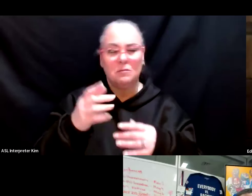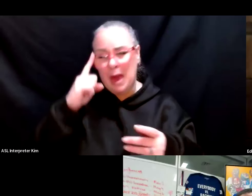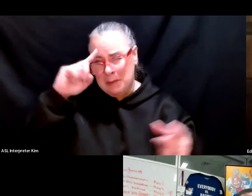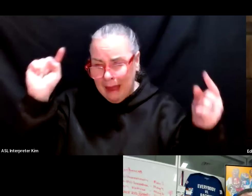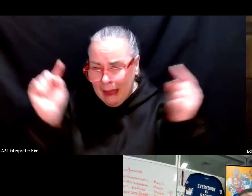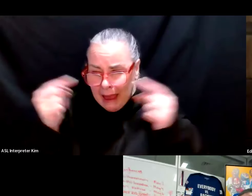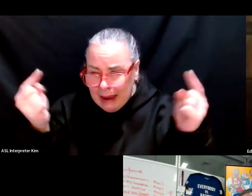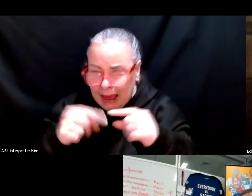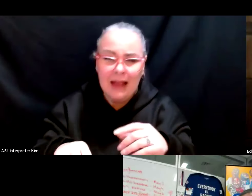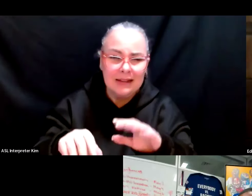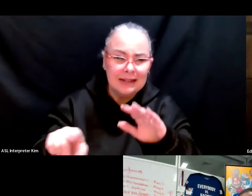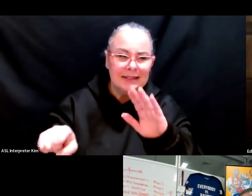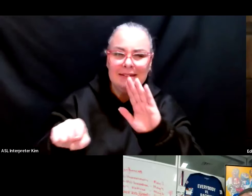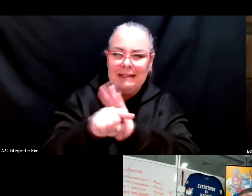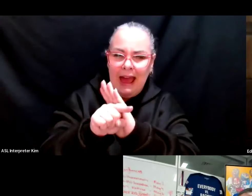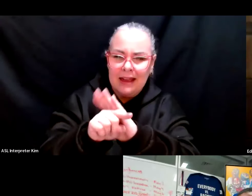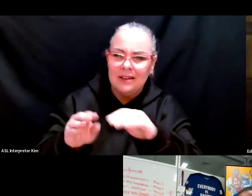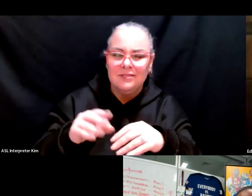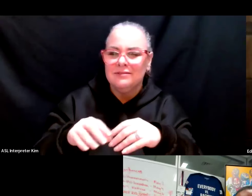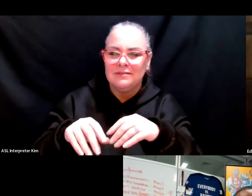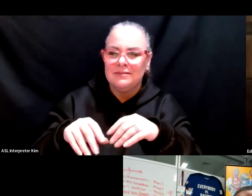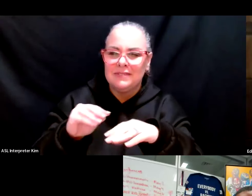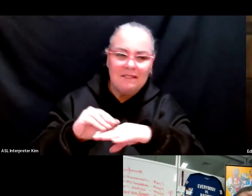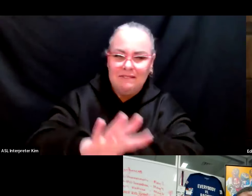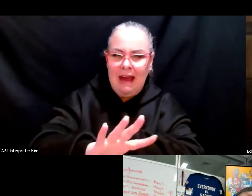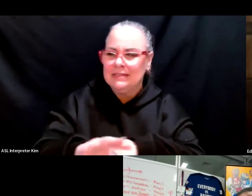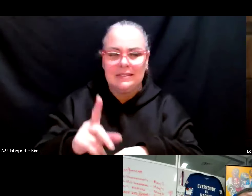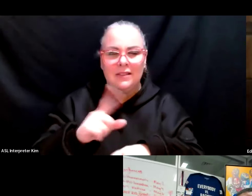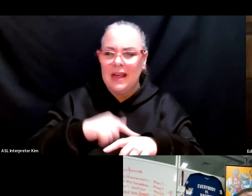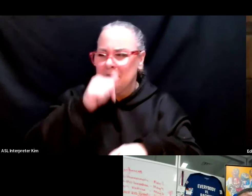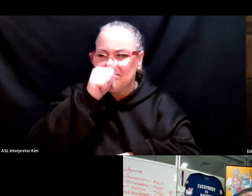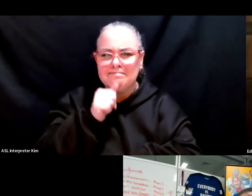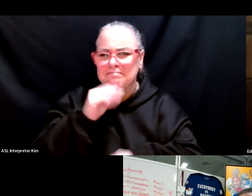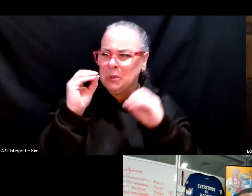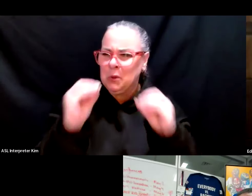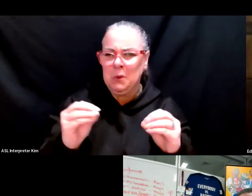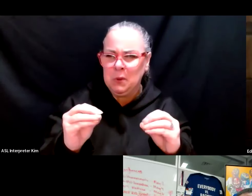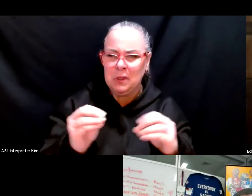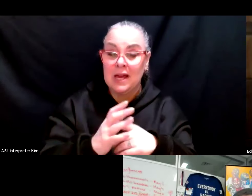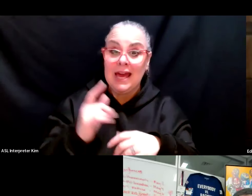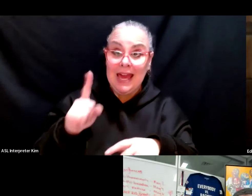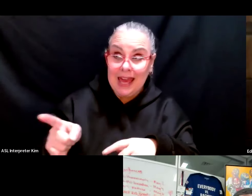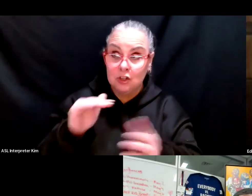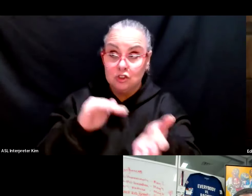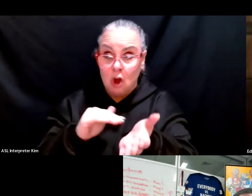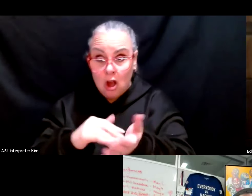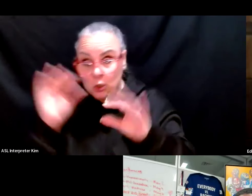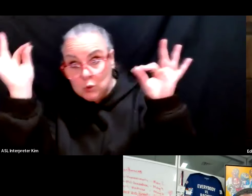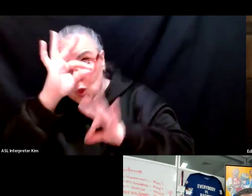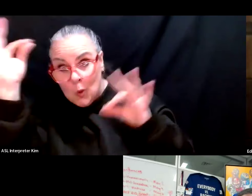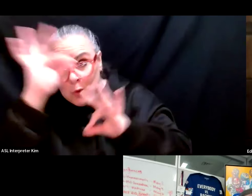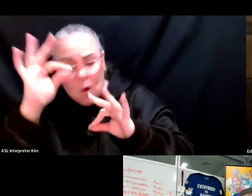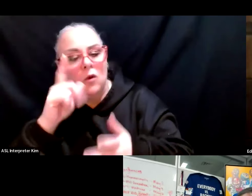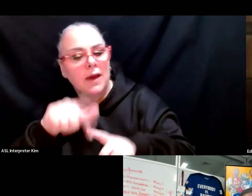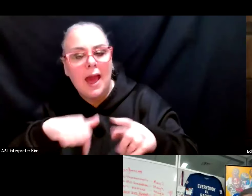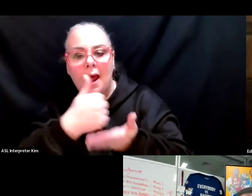headache or a side effect that wasn't tolerable to them. And if the provider isn't hearing that and just